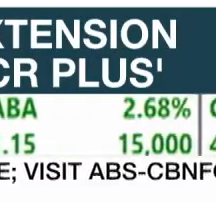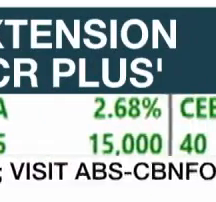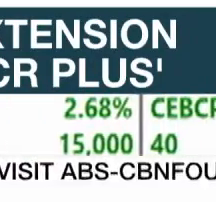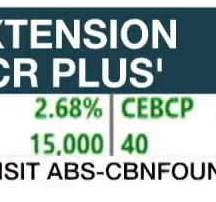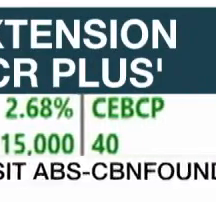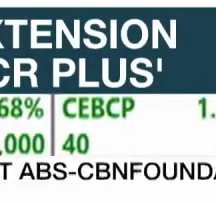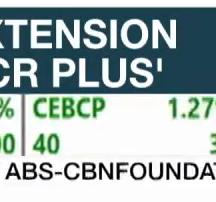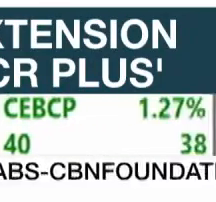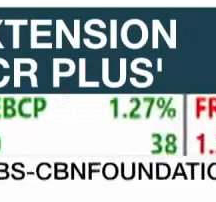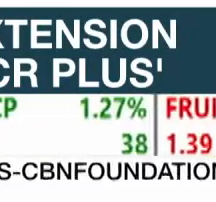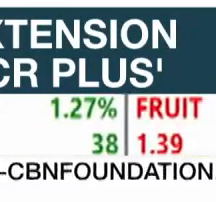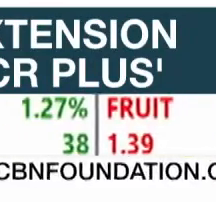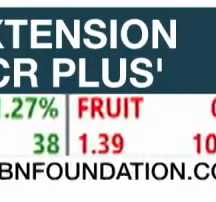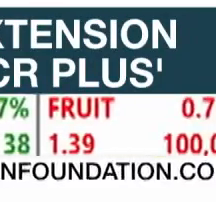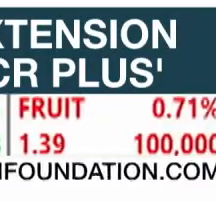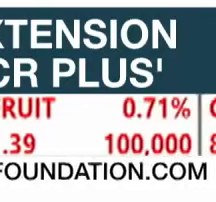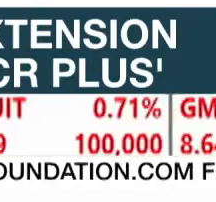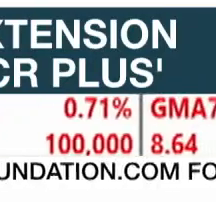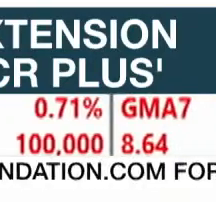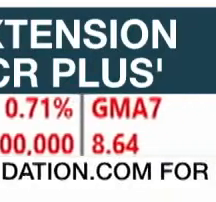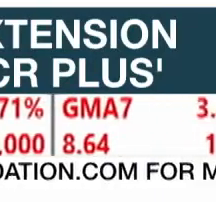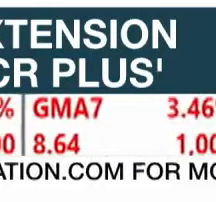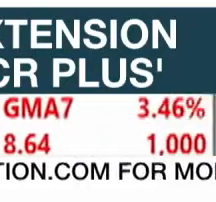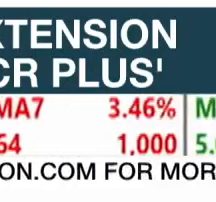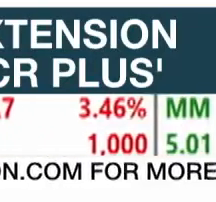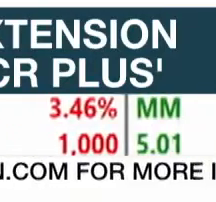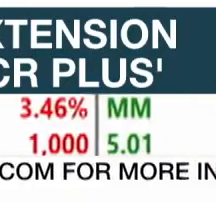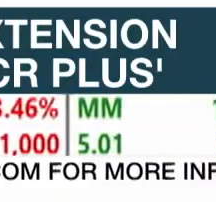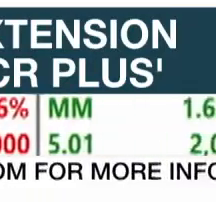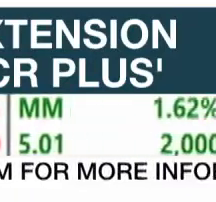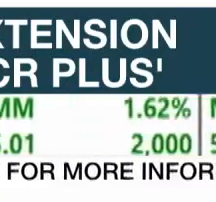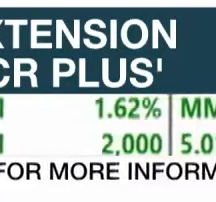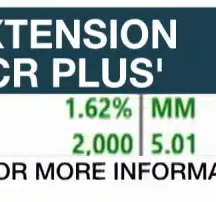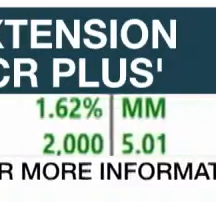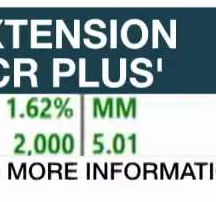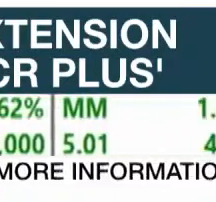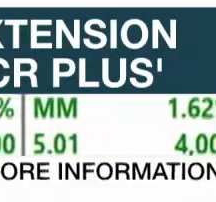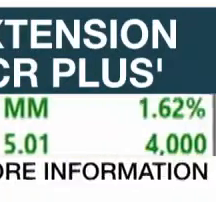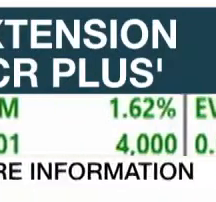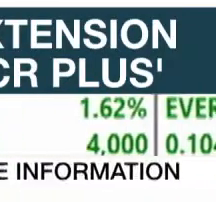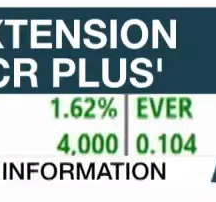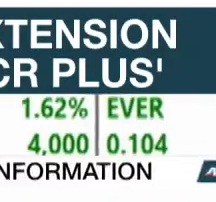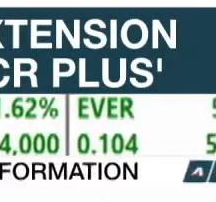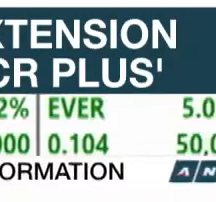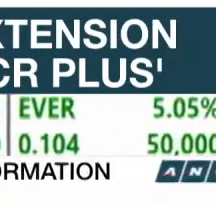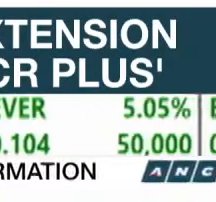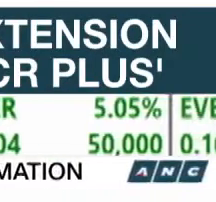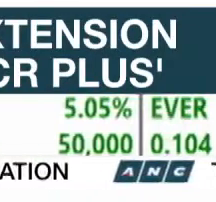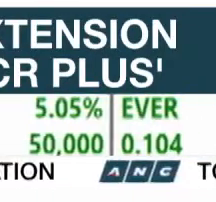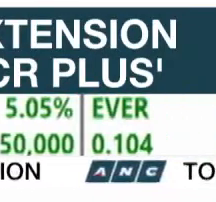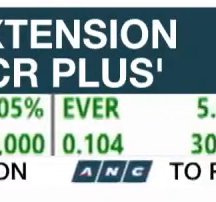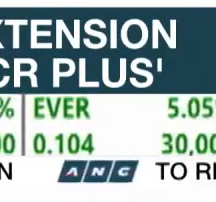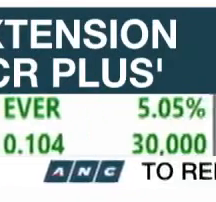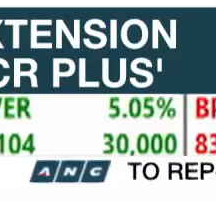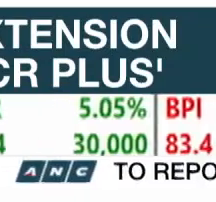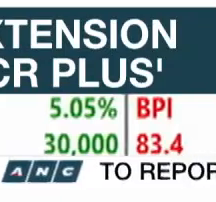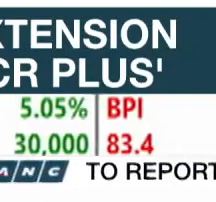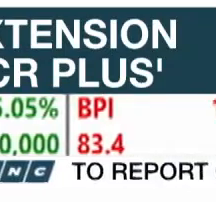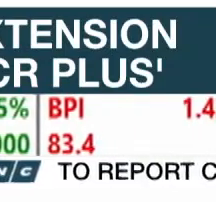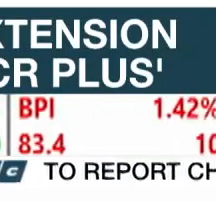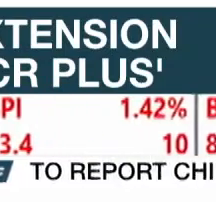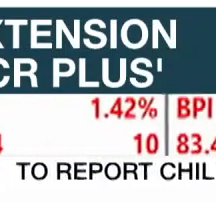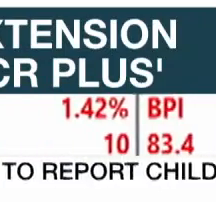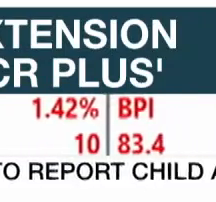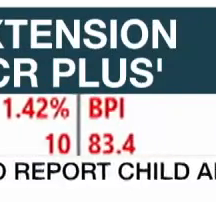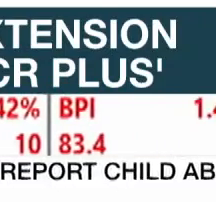numbers 2 weeks prior to this week. So we are still going to see an accumulation of these numbers for the next 2 weeks. So